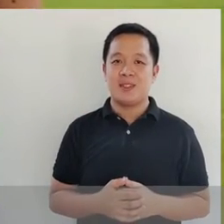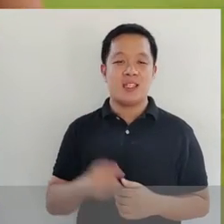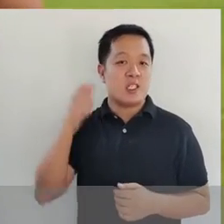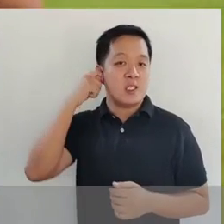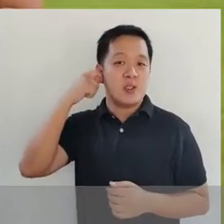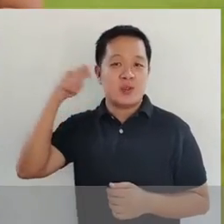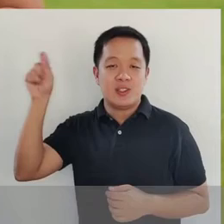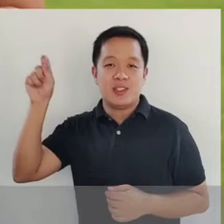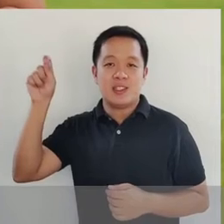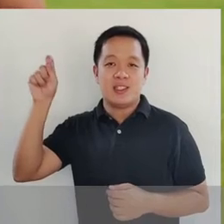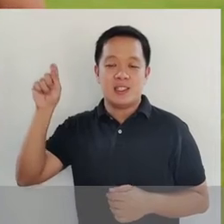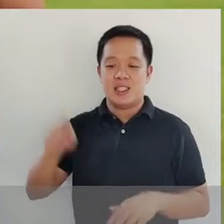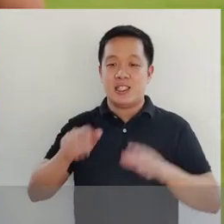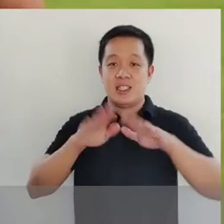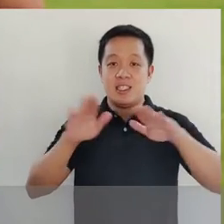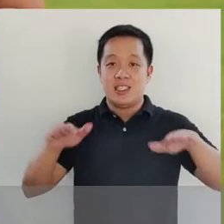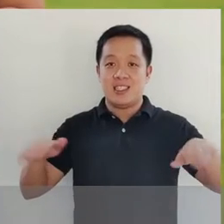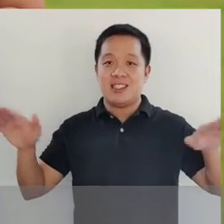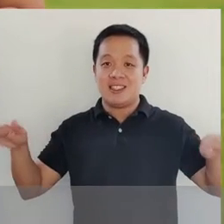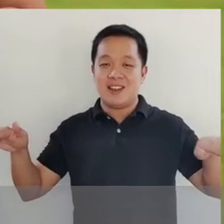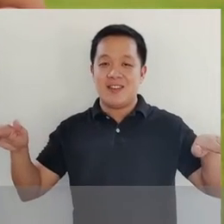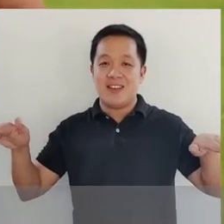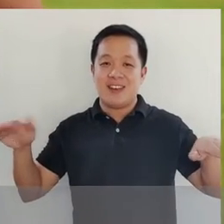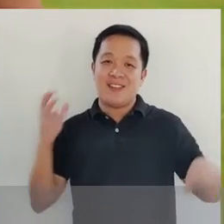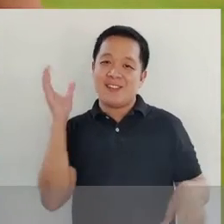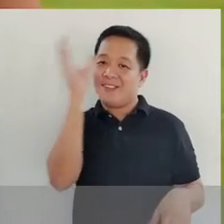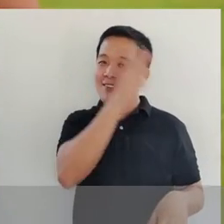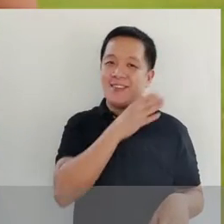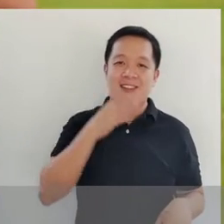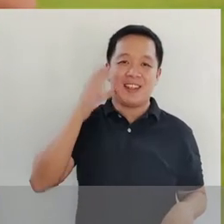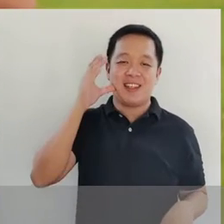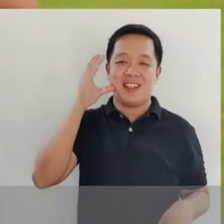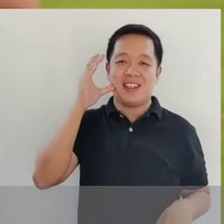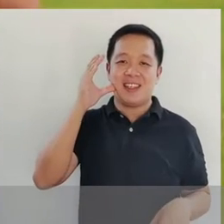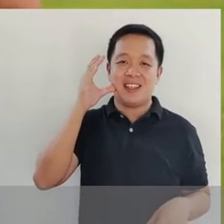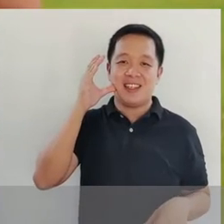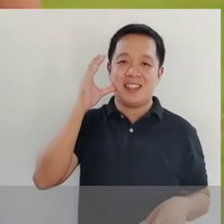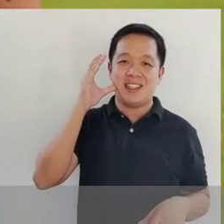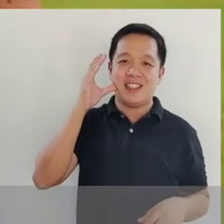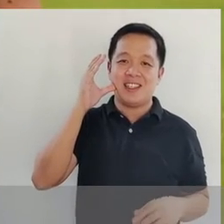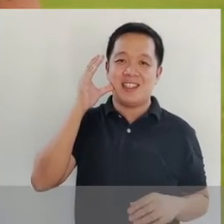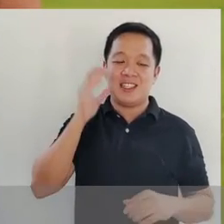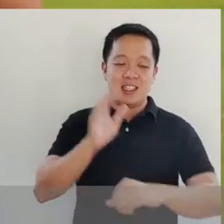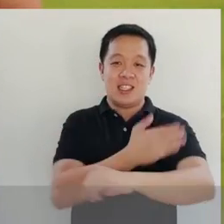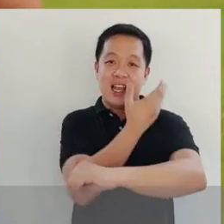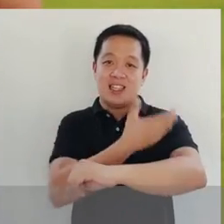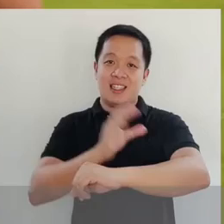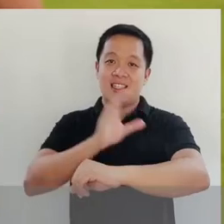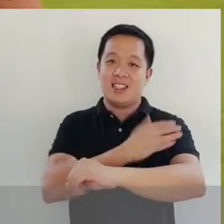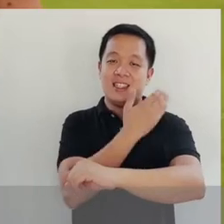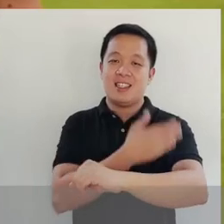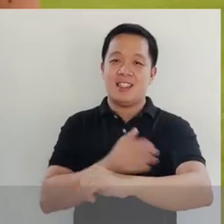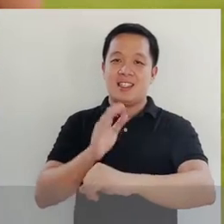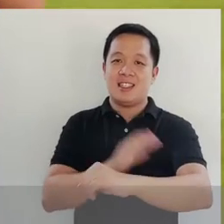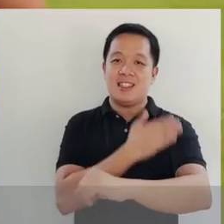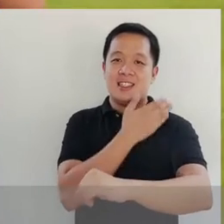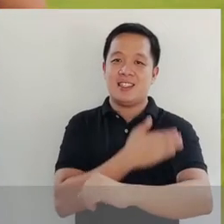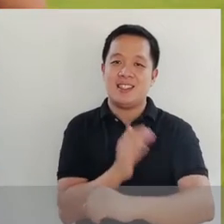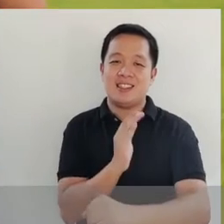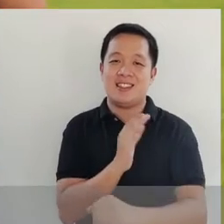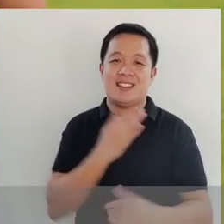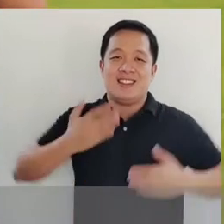Chun, children, charming, chant, cheerful.